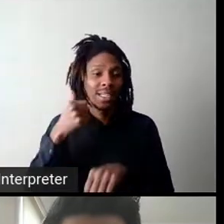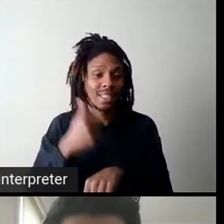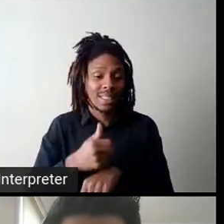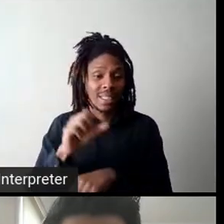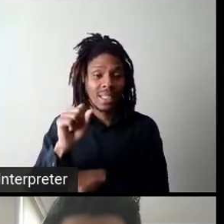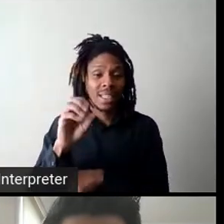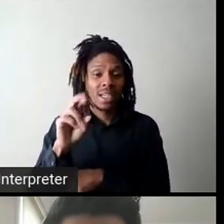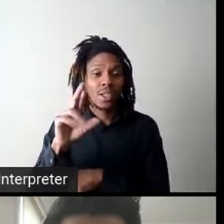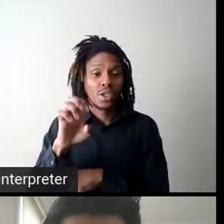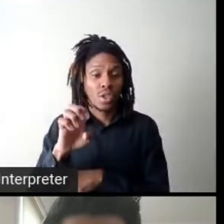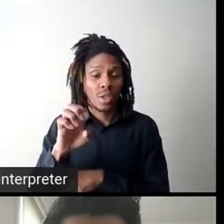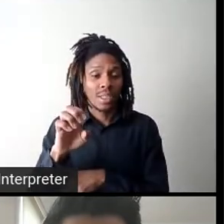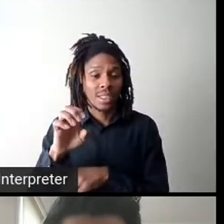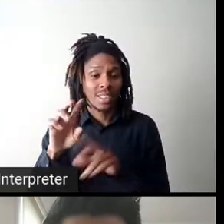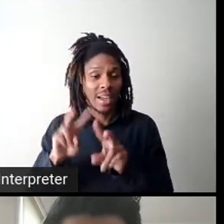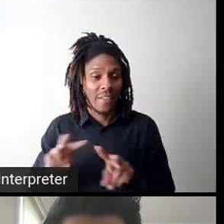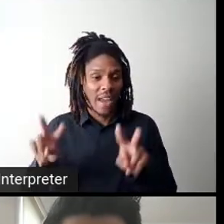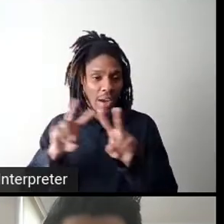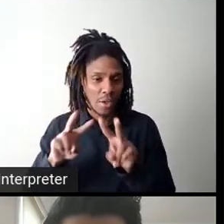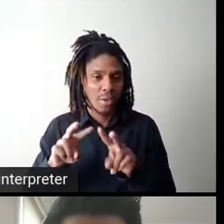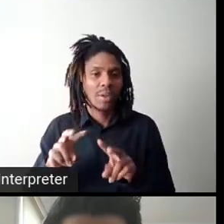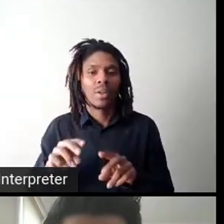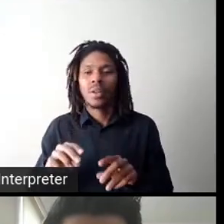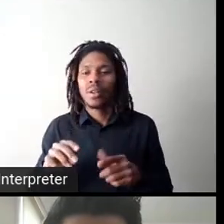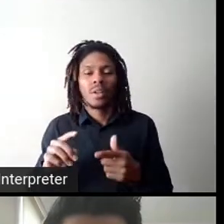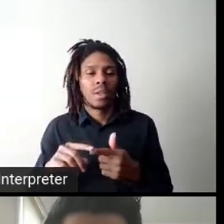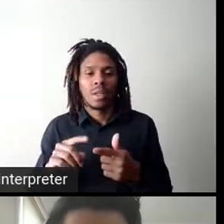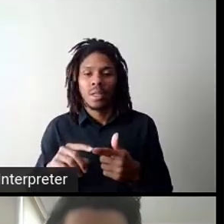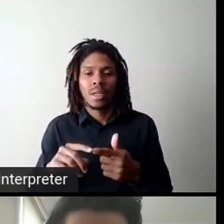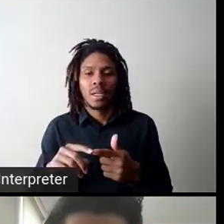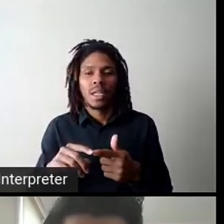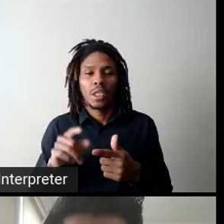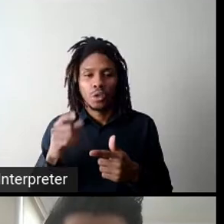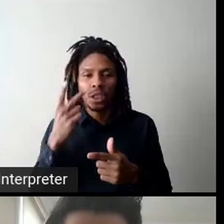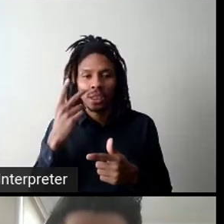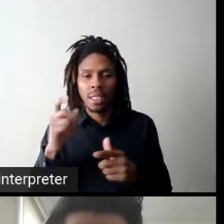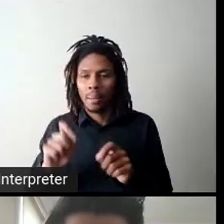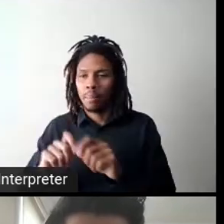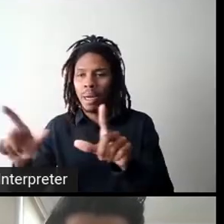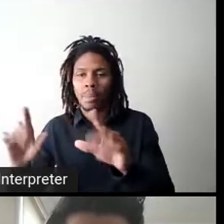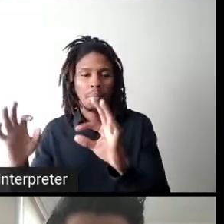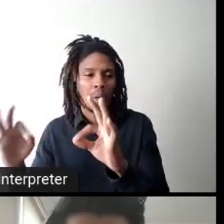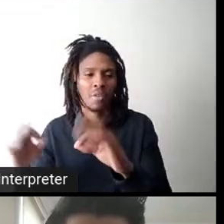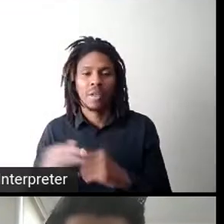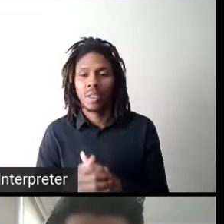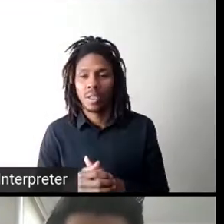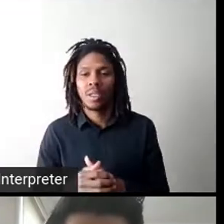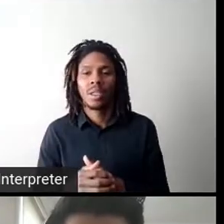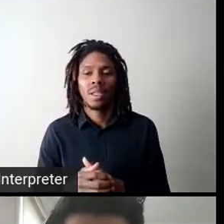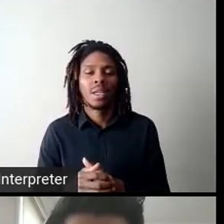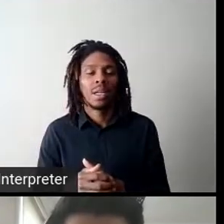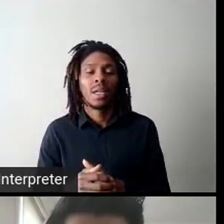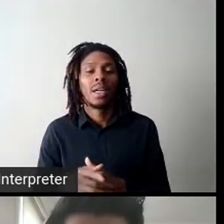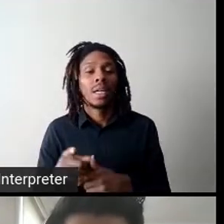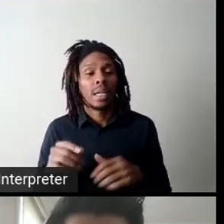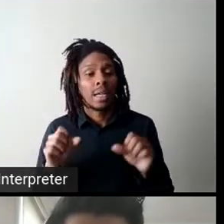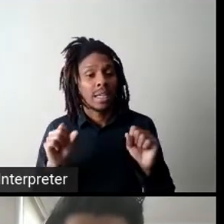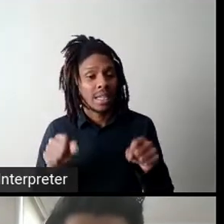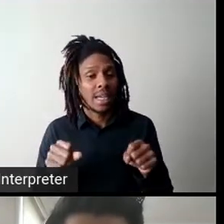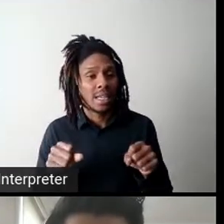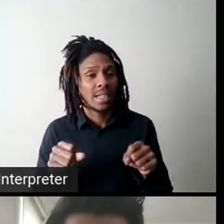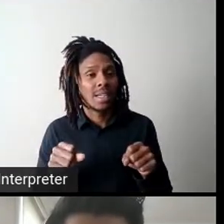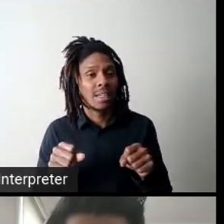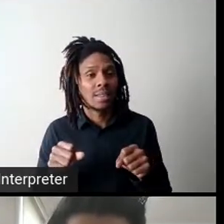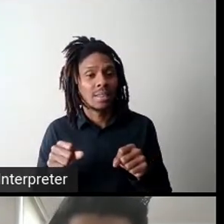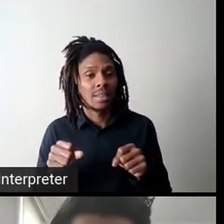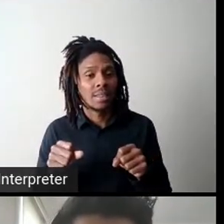of my image component, for instance, to the image URL, and it should render here perfectly as well into this component. So it can actually also fetch